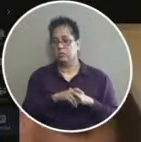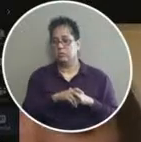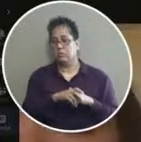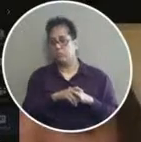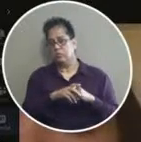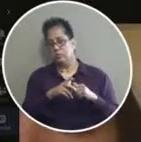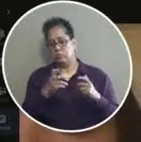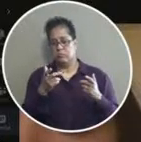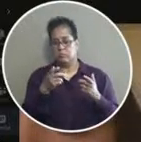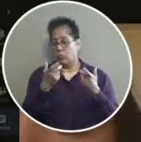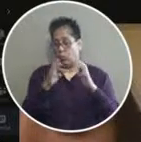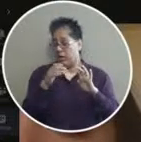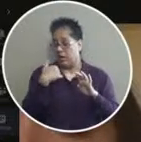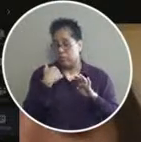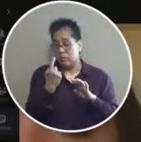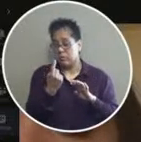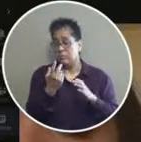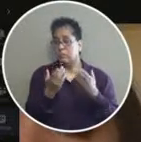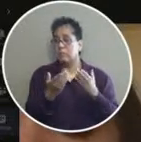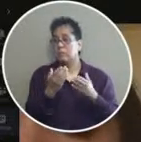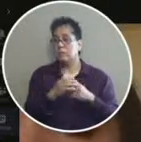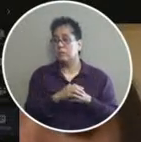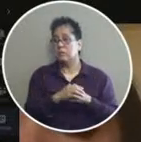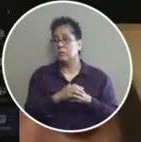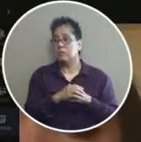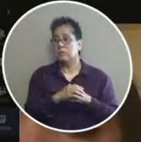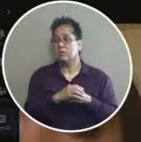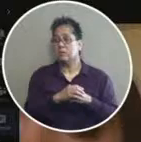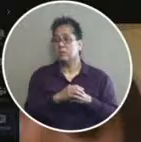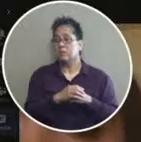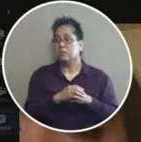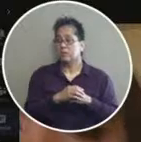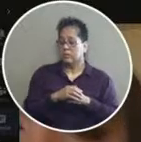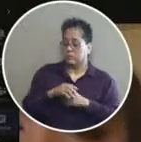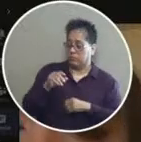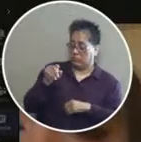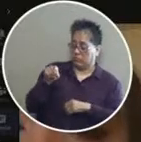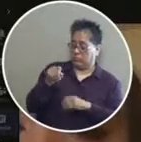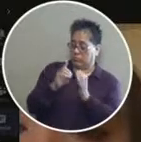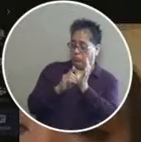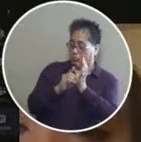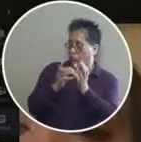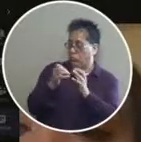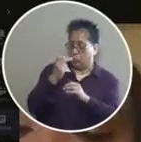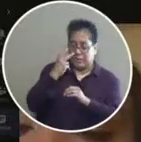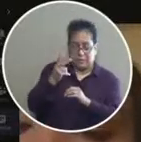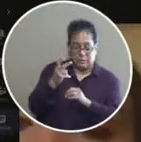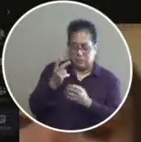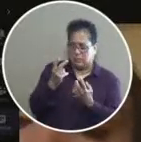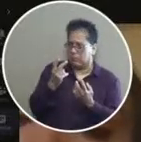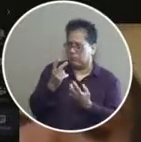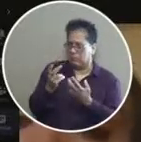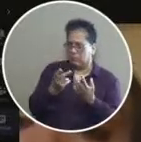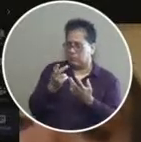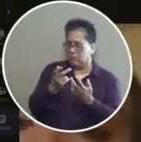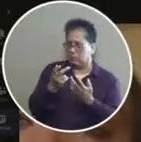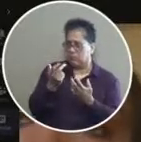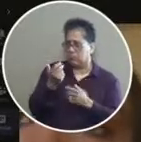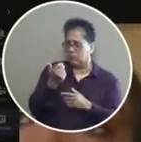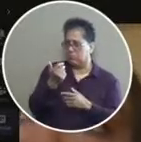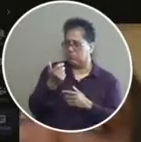Or if there's already one like that? Do you want to see anything in particular, any of the health